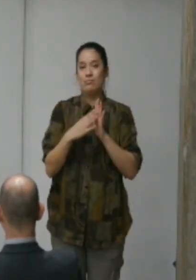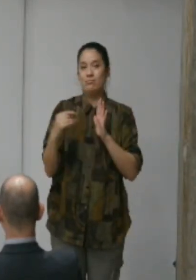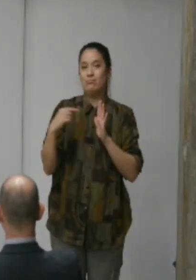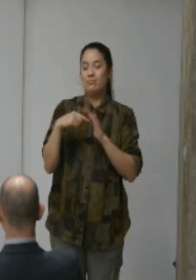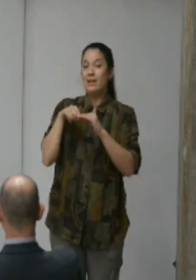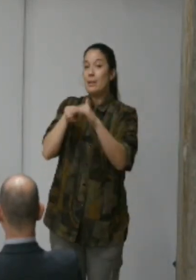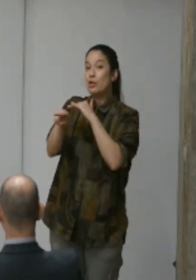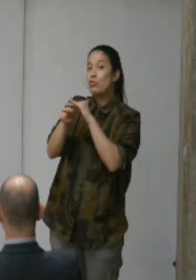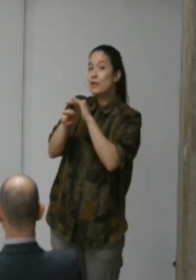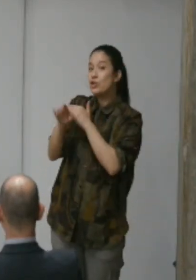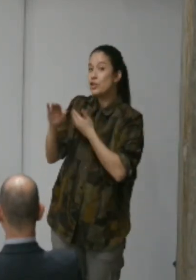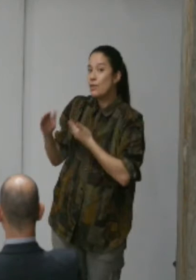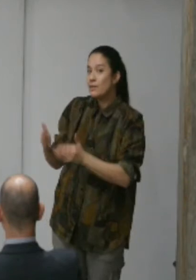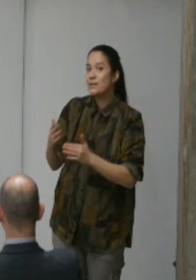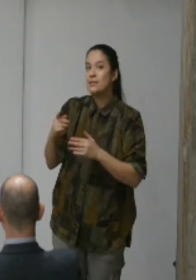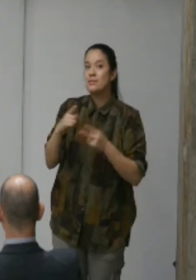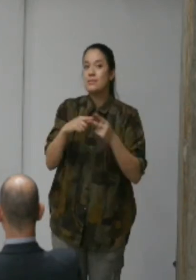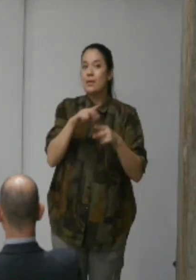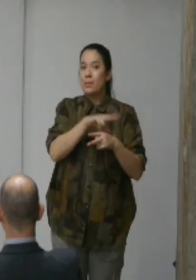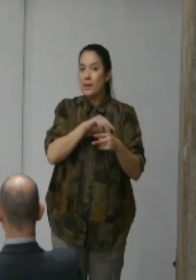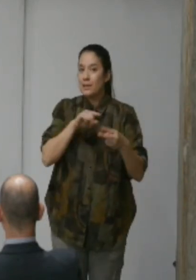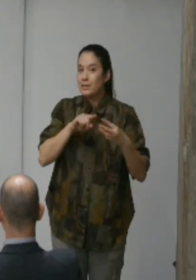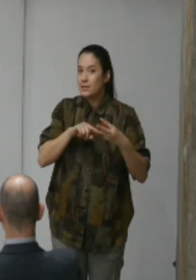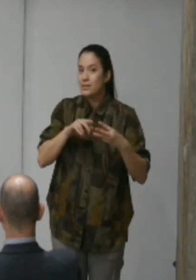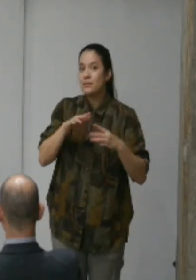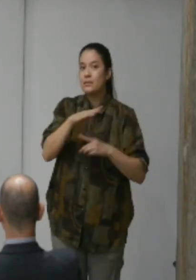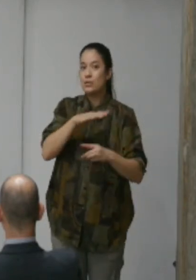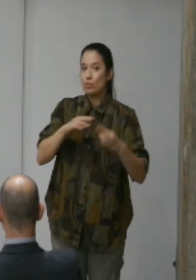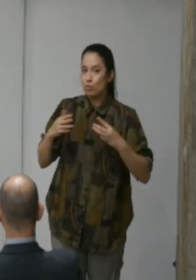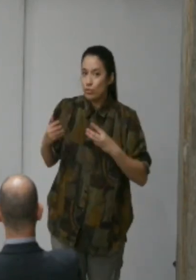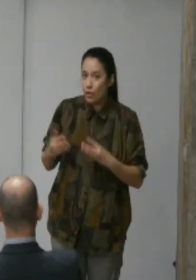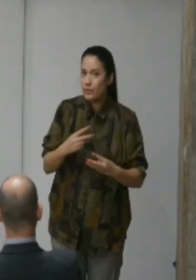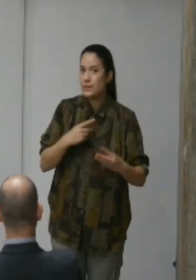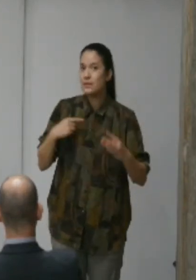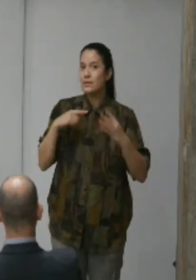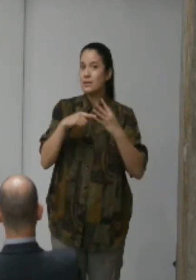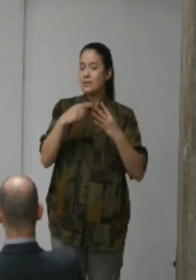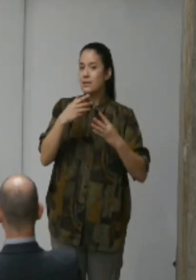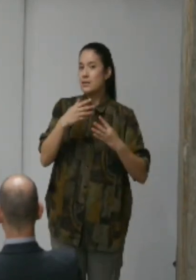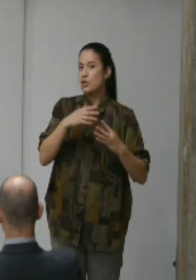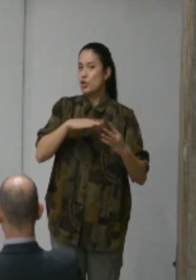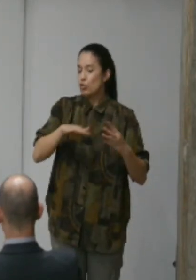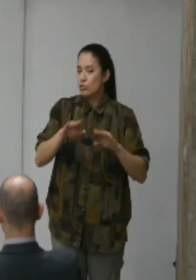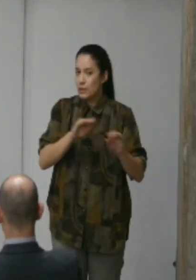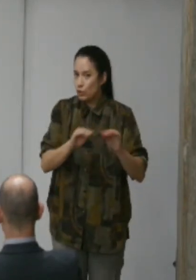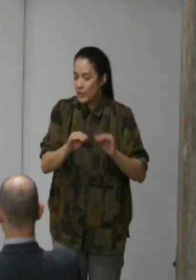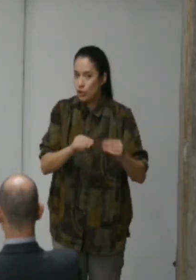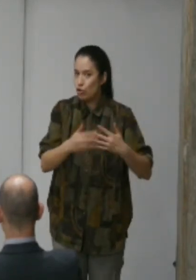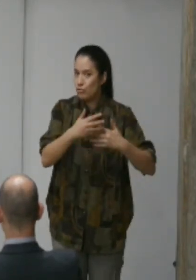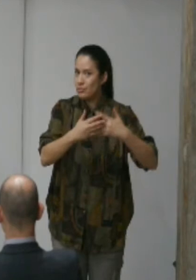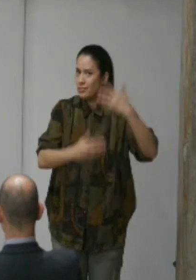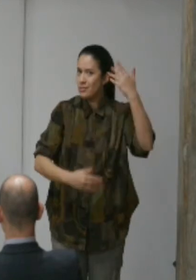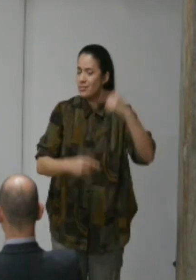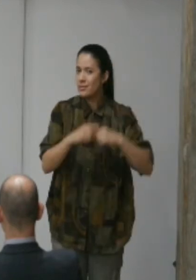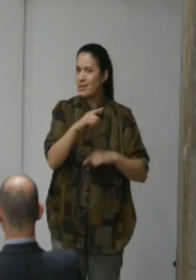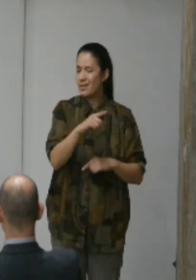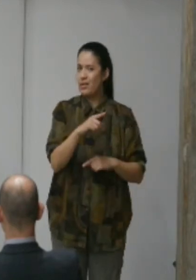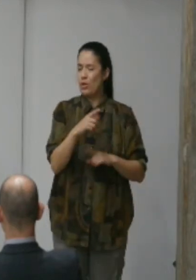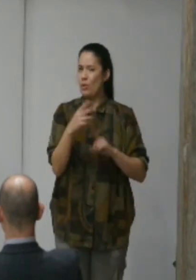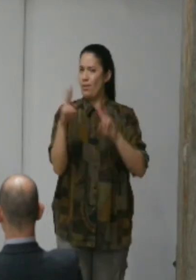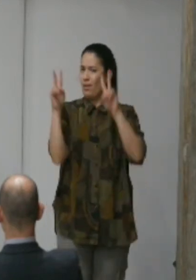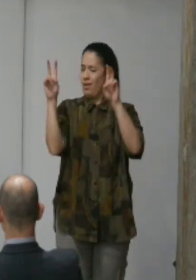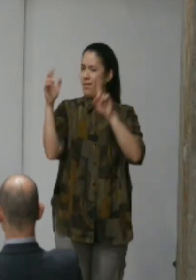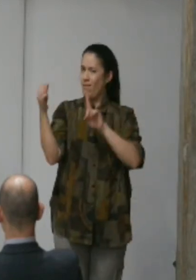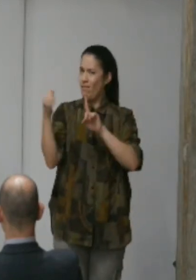or with the schools or with social services, then you really begin to get a sense of what that violence looks like and